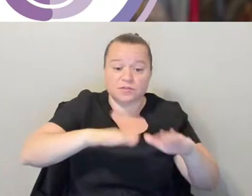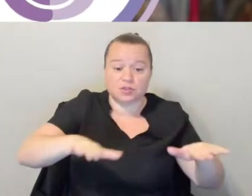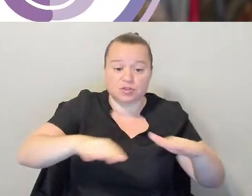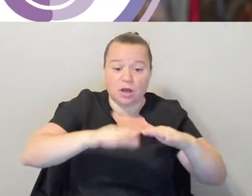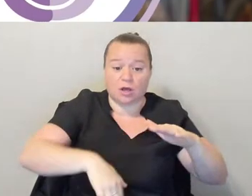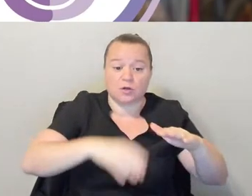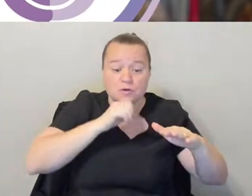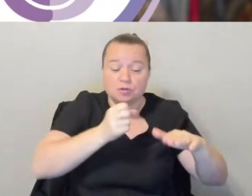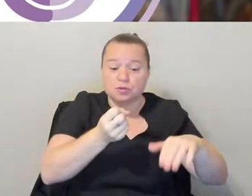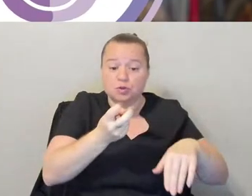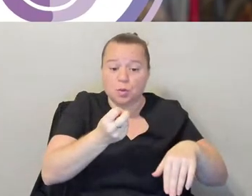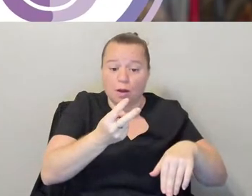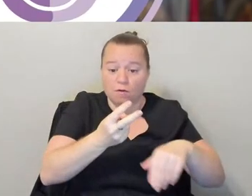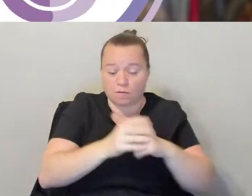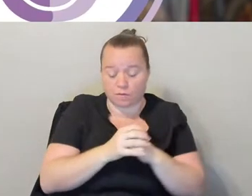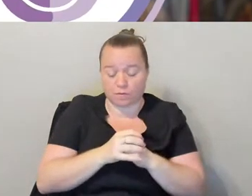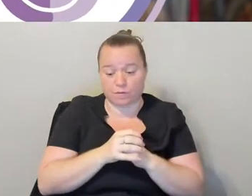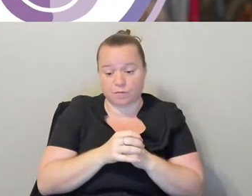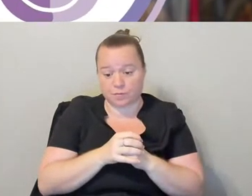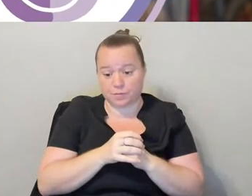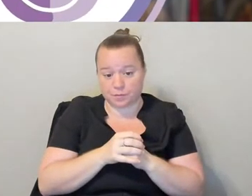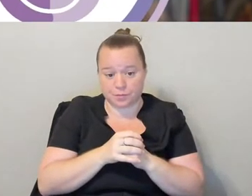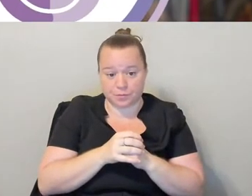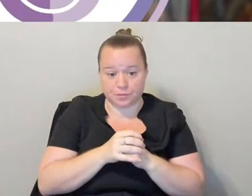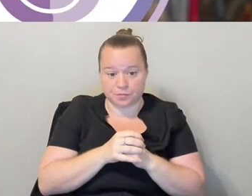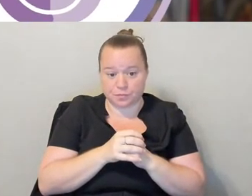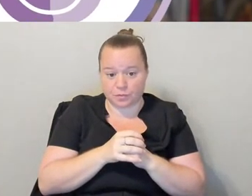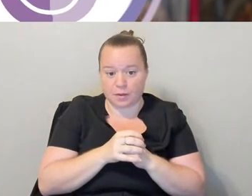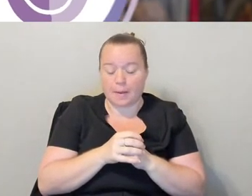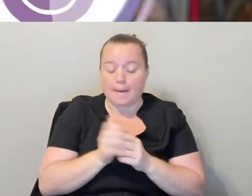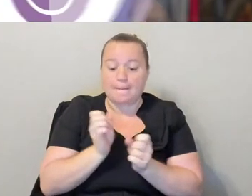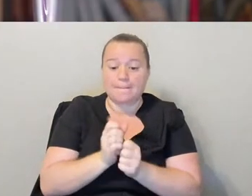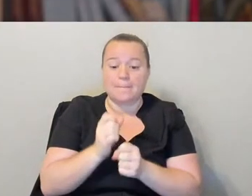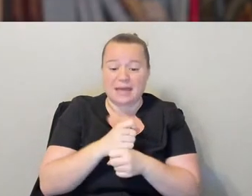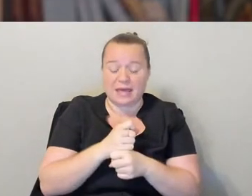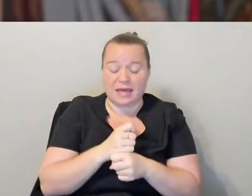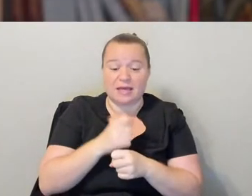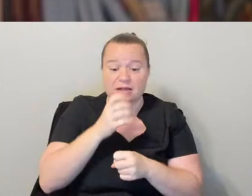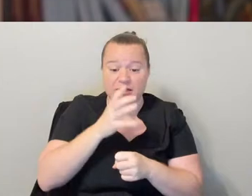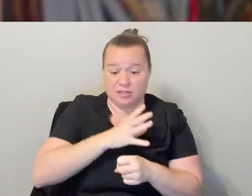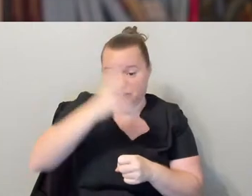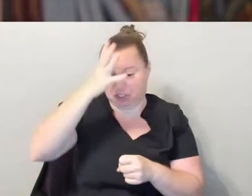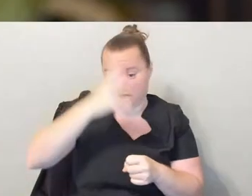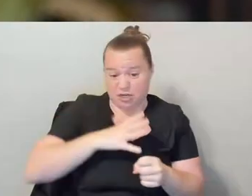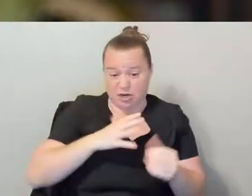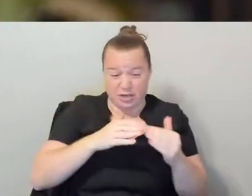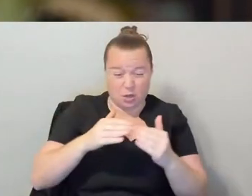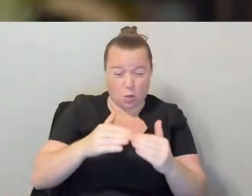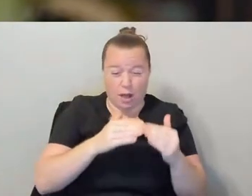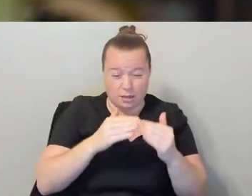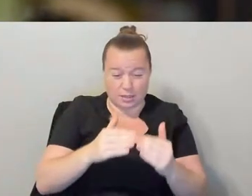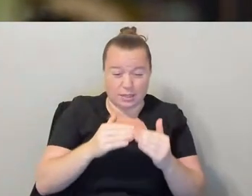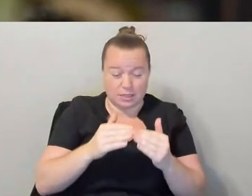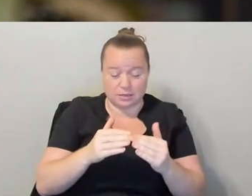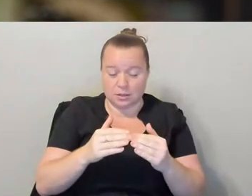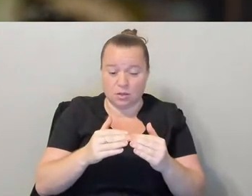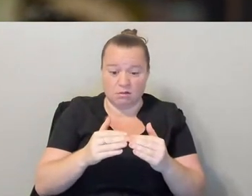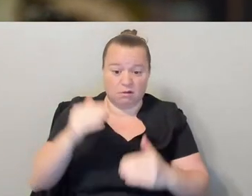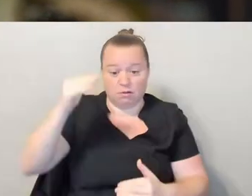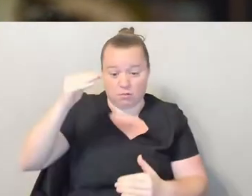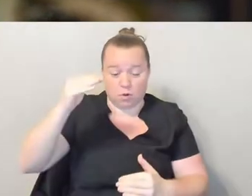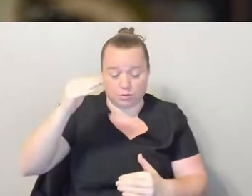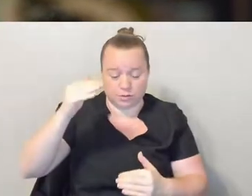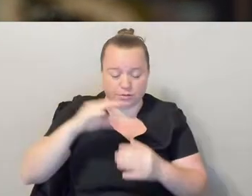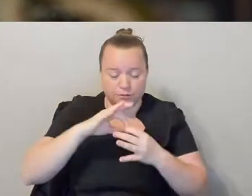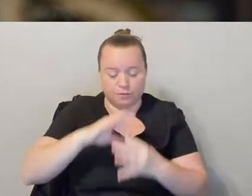mothers, expanding existing gender inequalities in the responsibilities of unpaid care. On the flip side, the